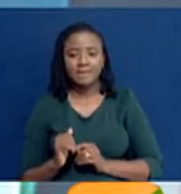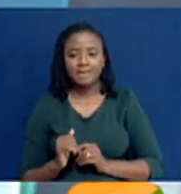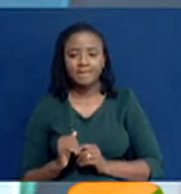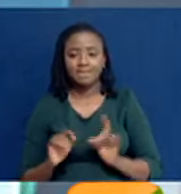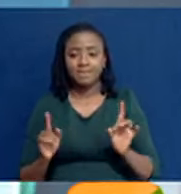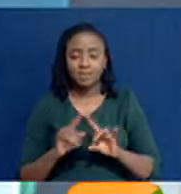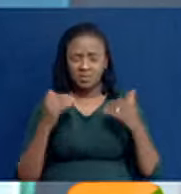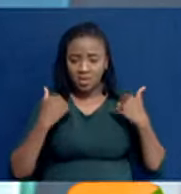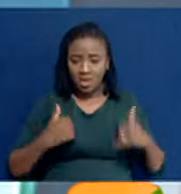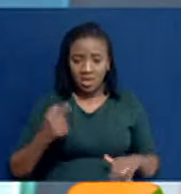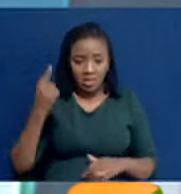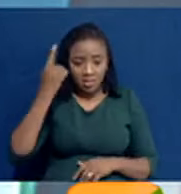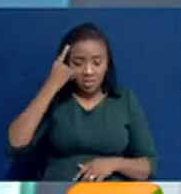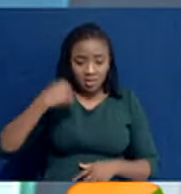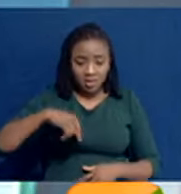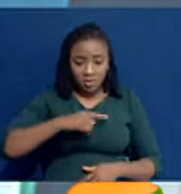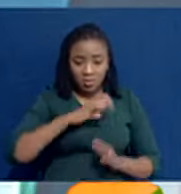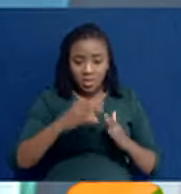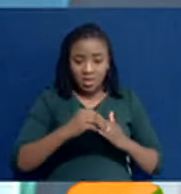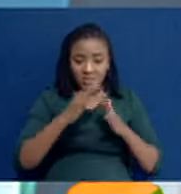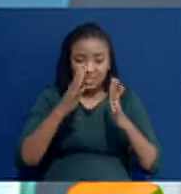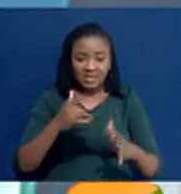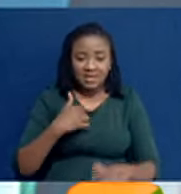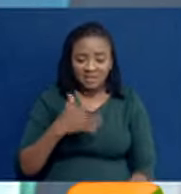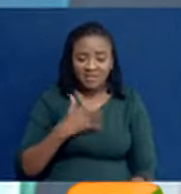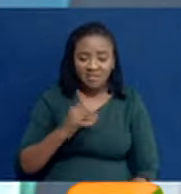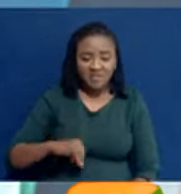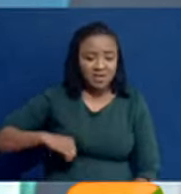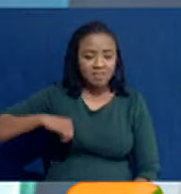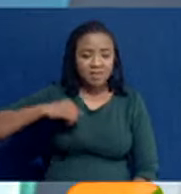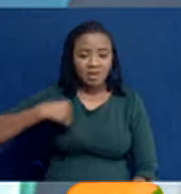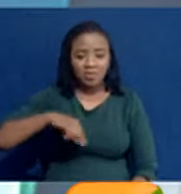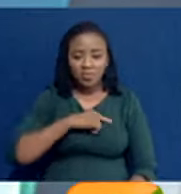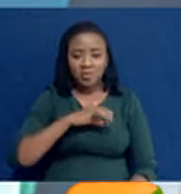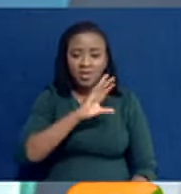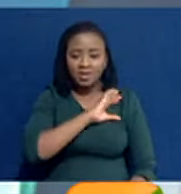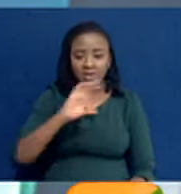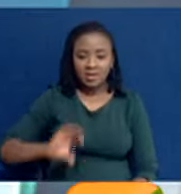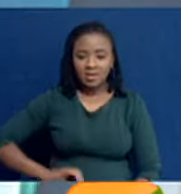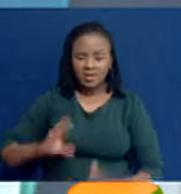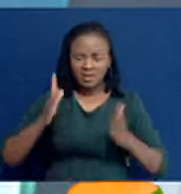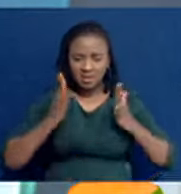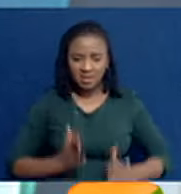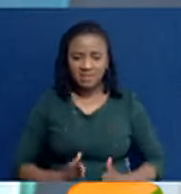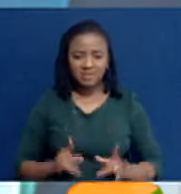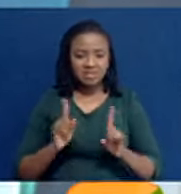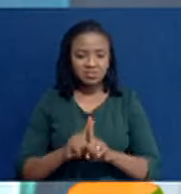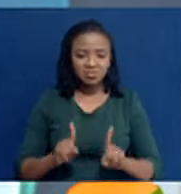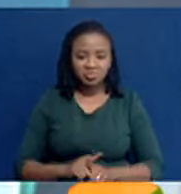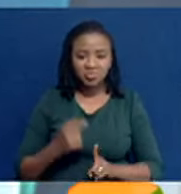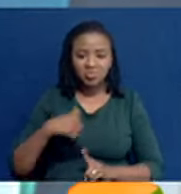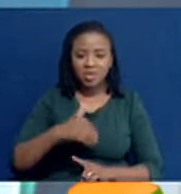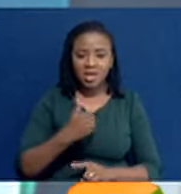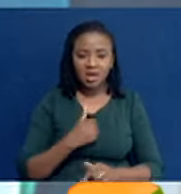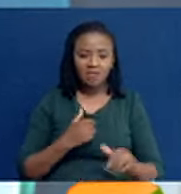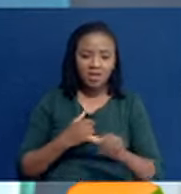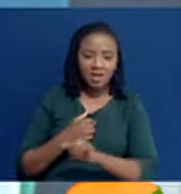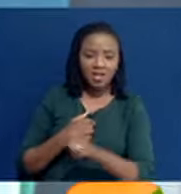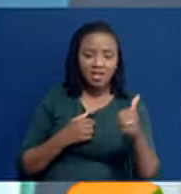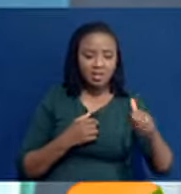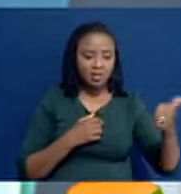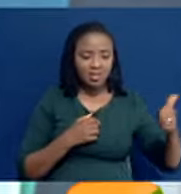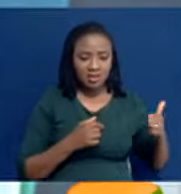we pride ourselves at Christians, we are a Christian country, of course we also have the other, the Muslim and